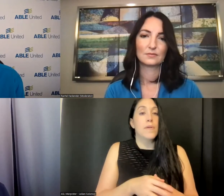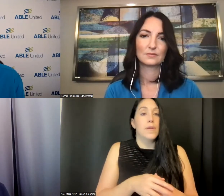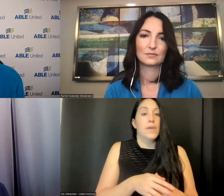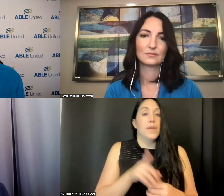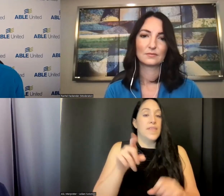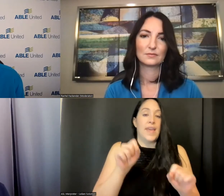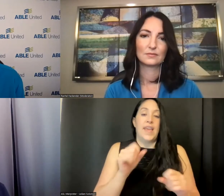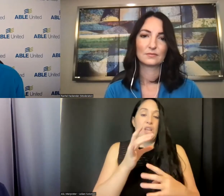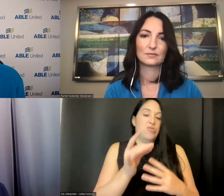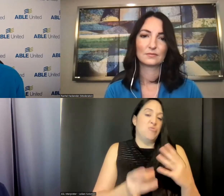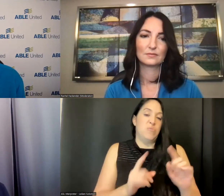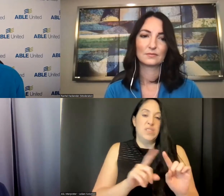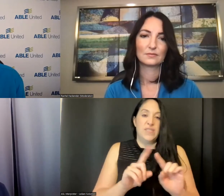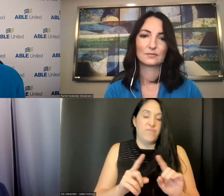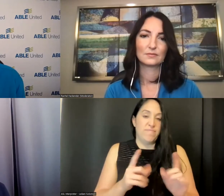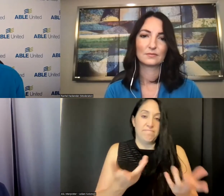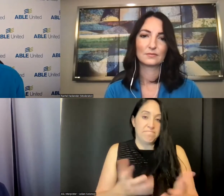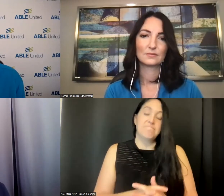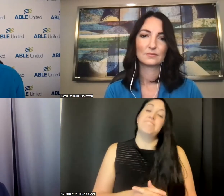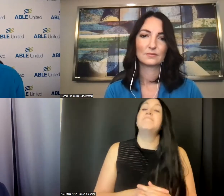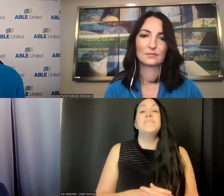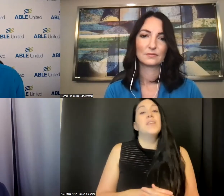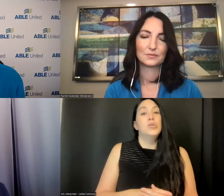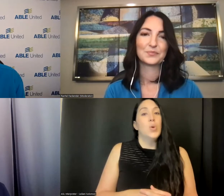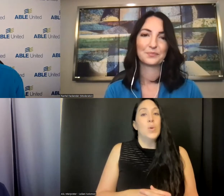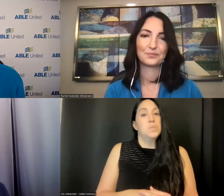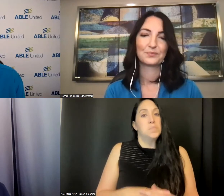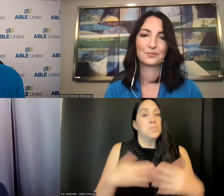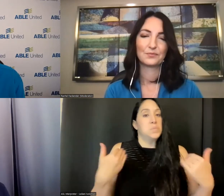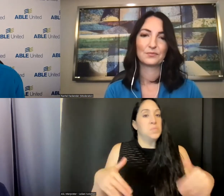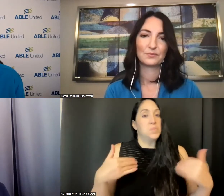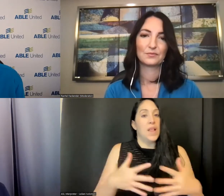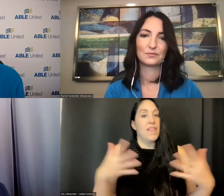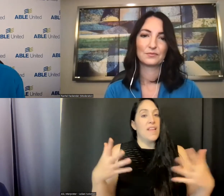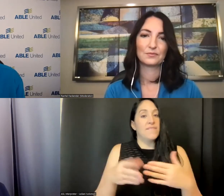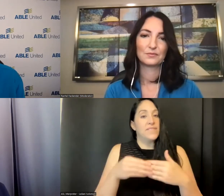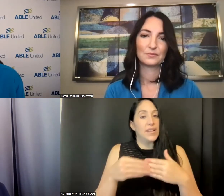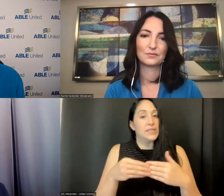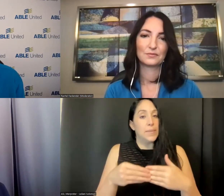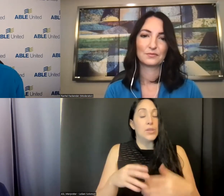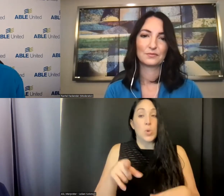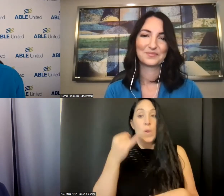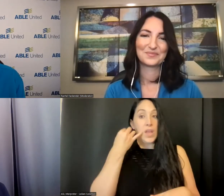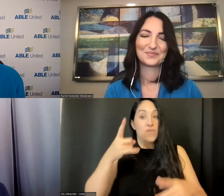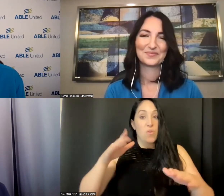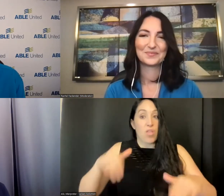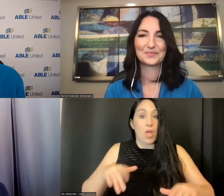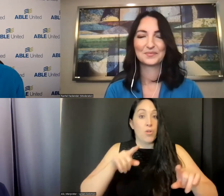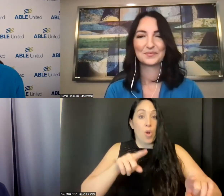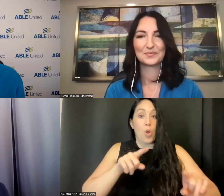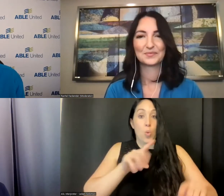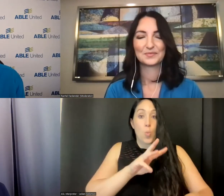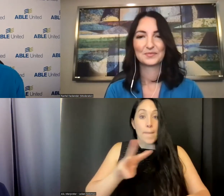options they have in there. So really a flexibility. And so our goal, if you haven't visited our website,